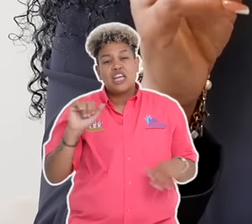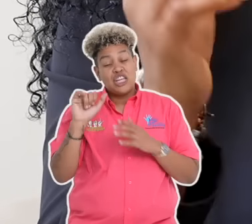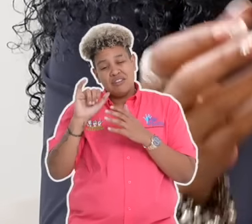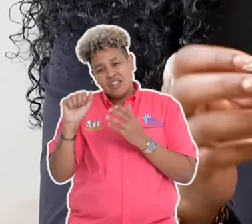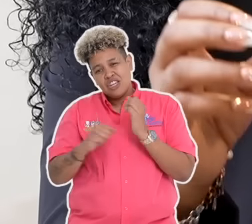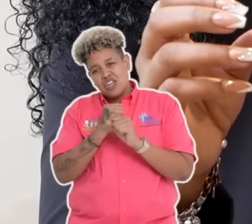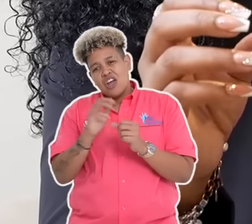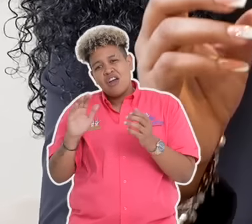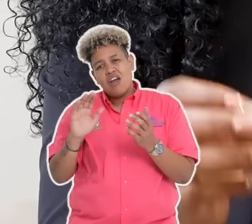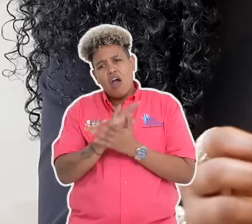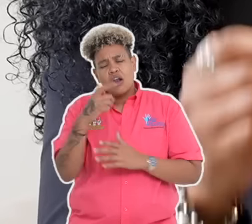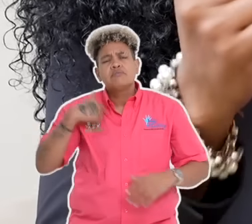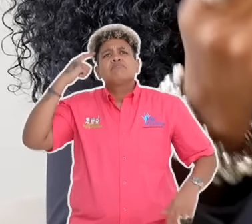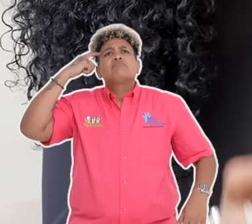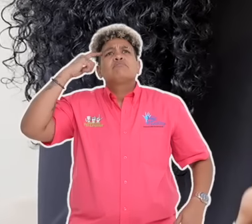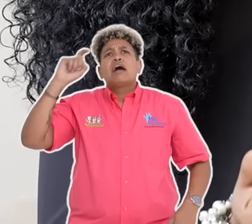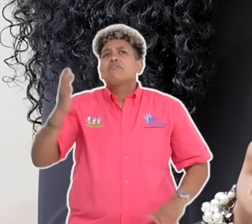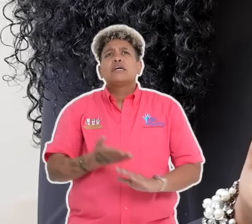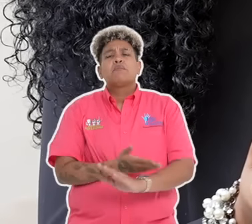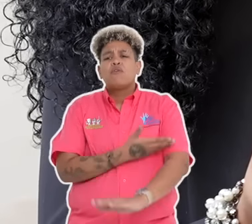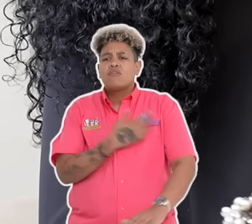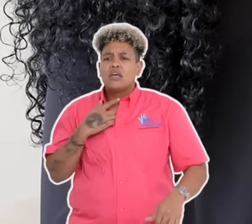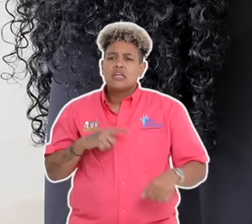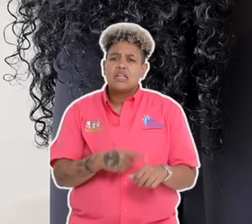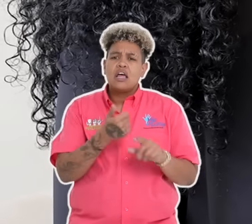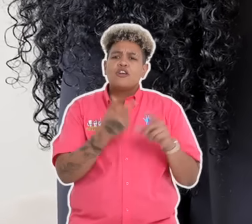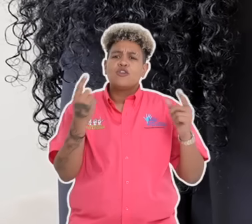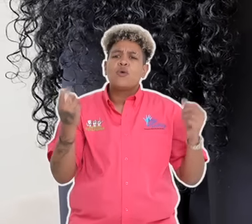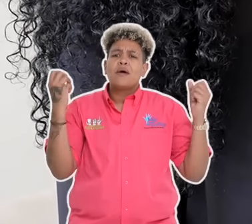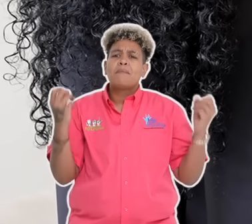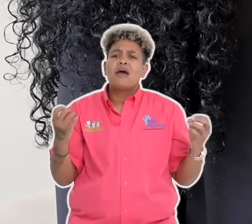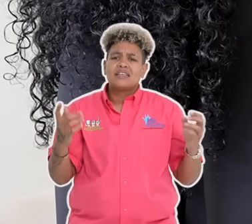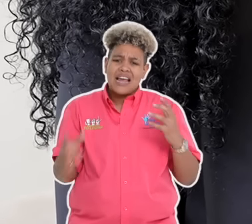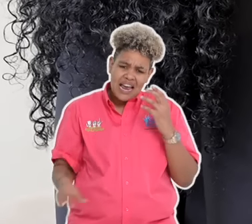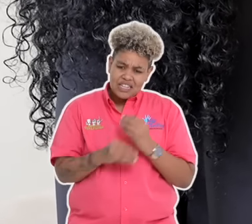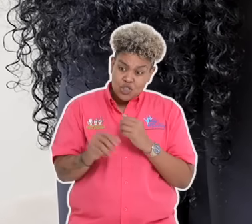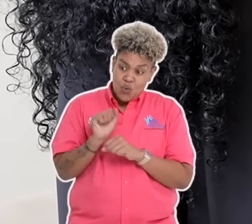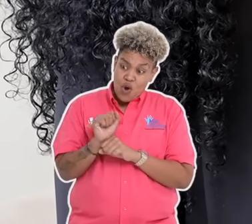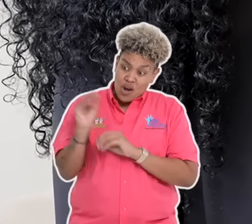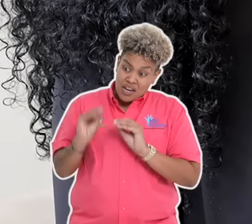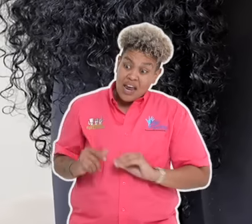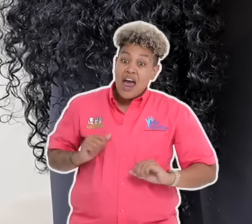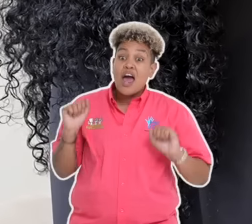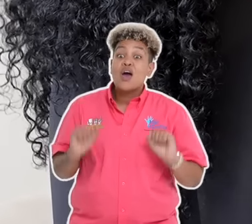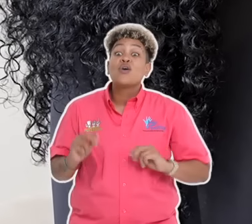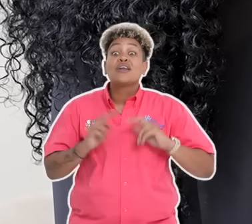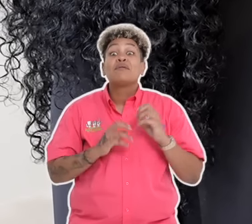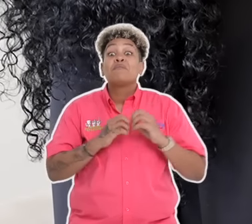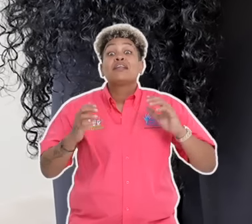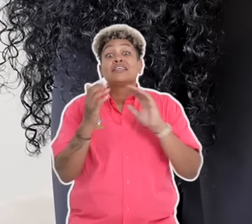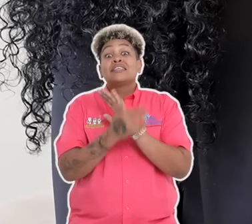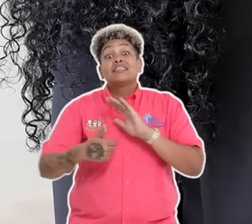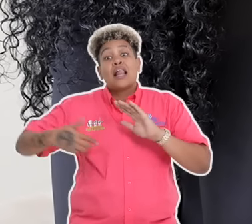like my second year in college is like the light bulb kind of went off. It's like I started doing so much additional work